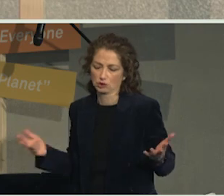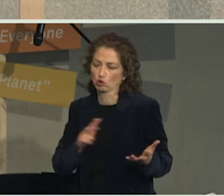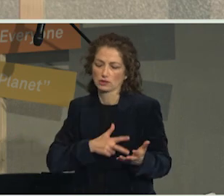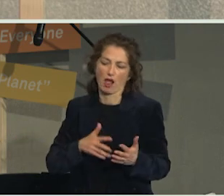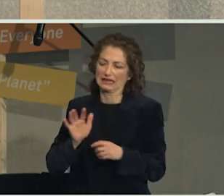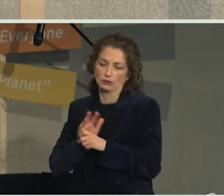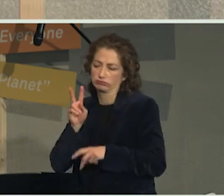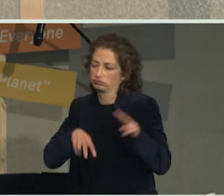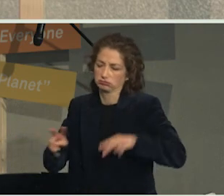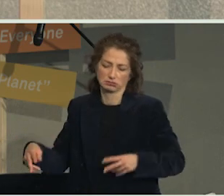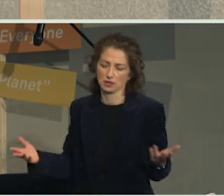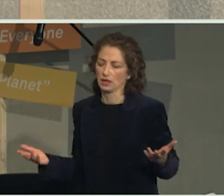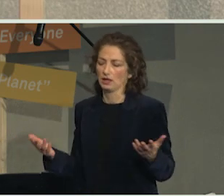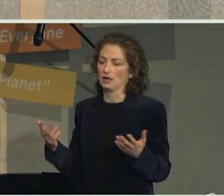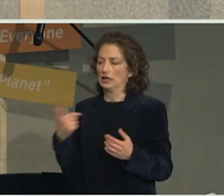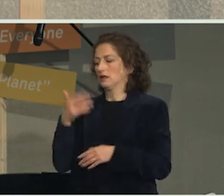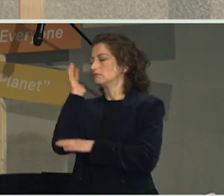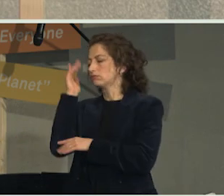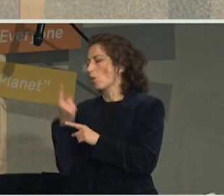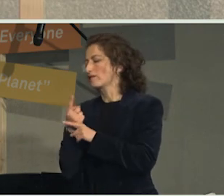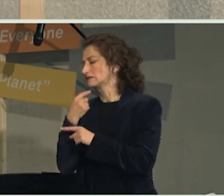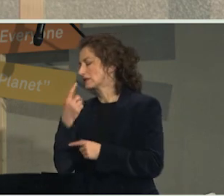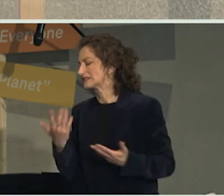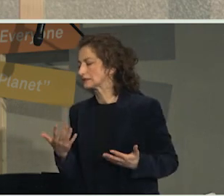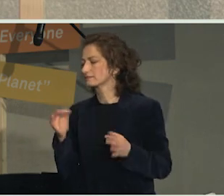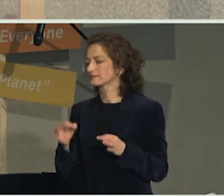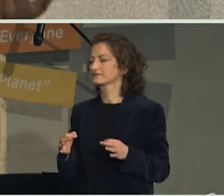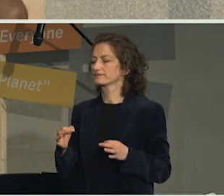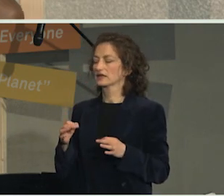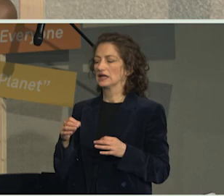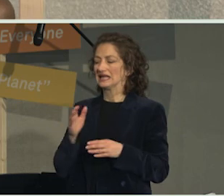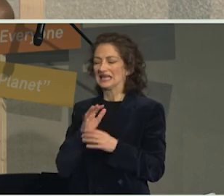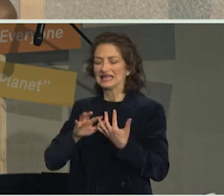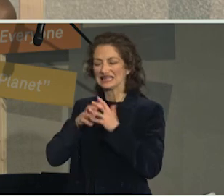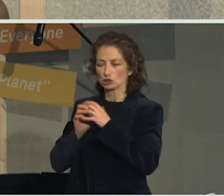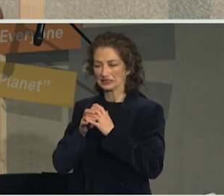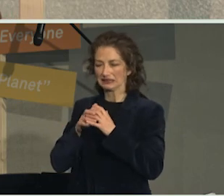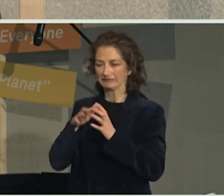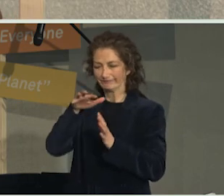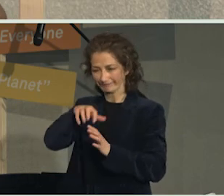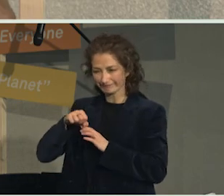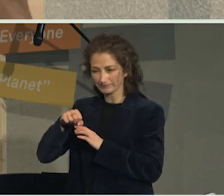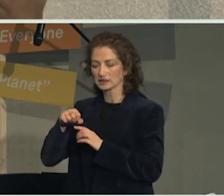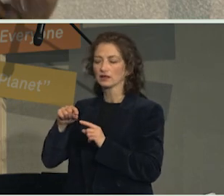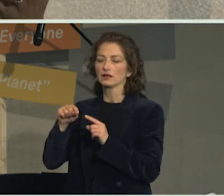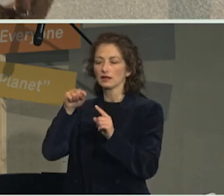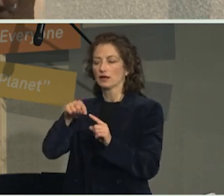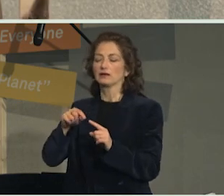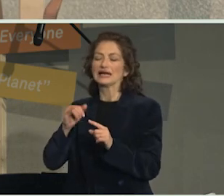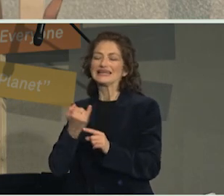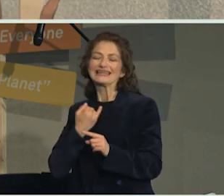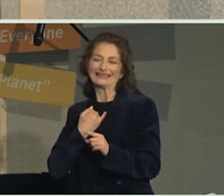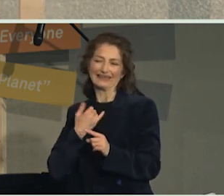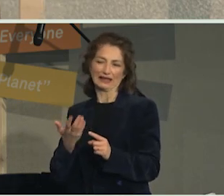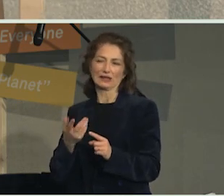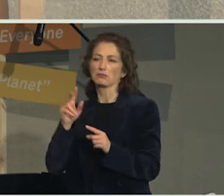in the talk is just how, you know, the attack on intersectionality is coming from an intersectional identity, and people don't seem to think that